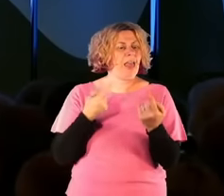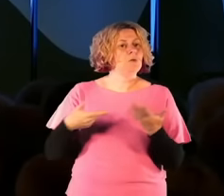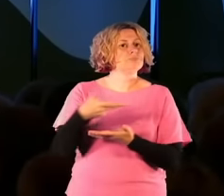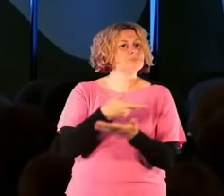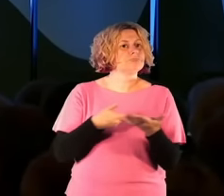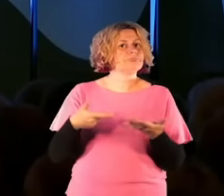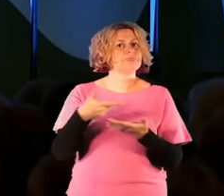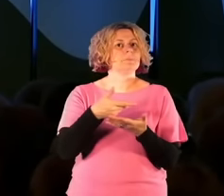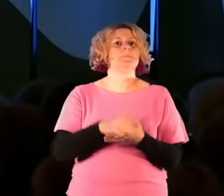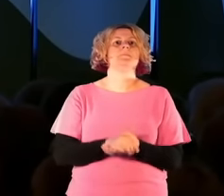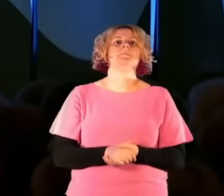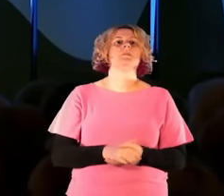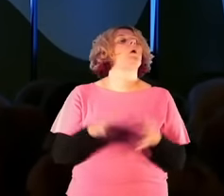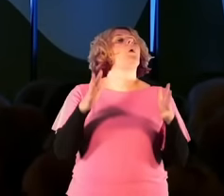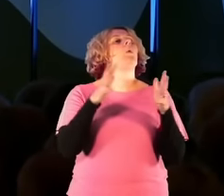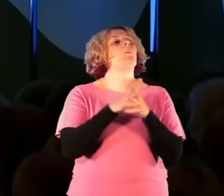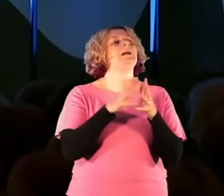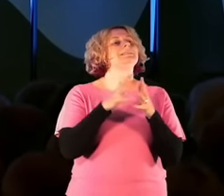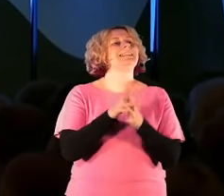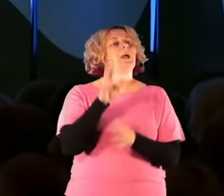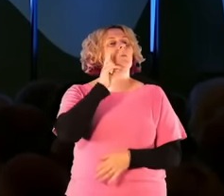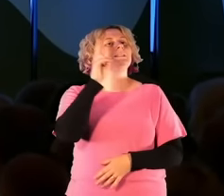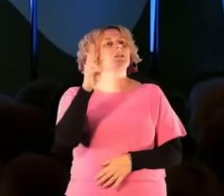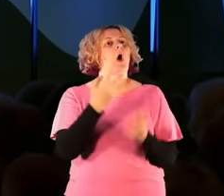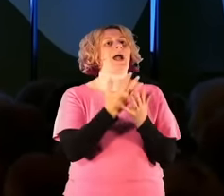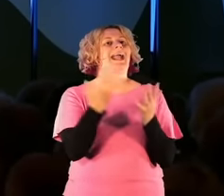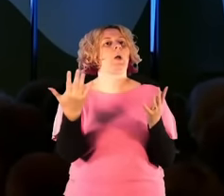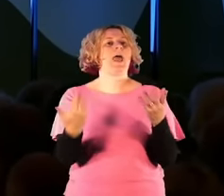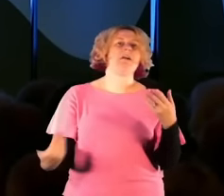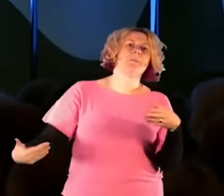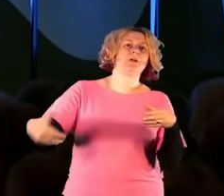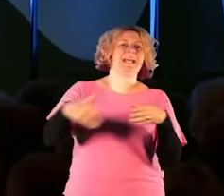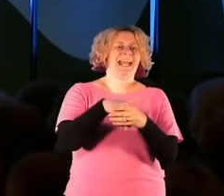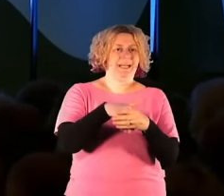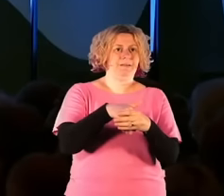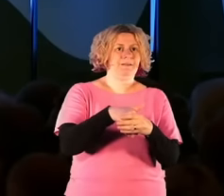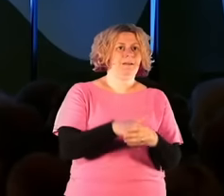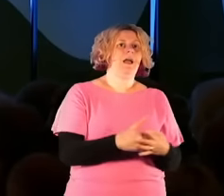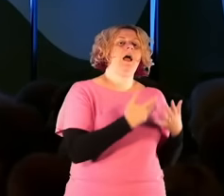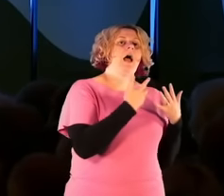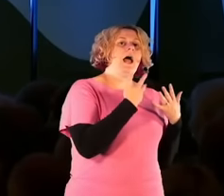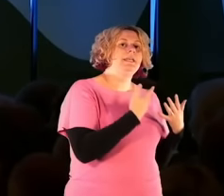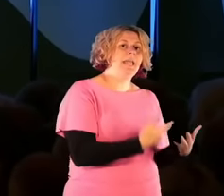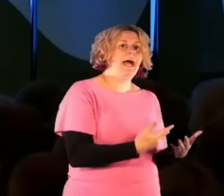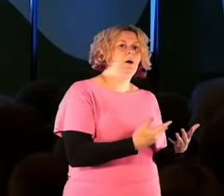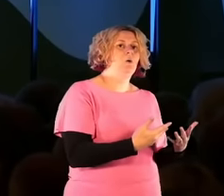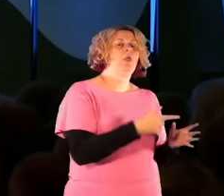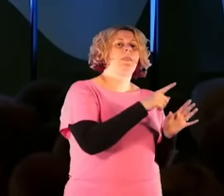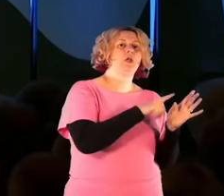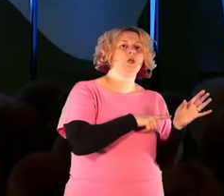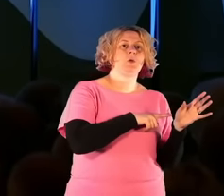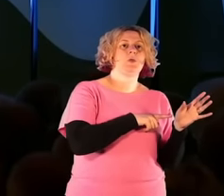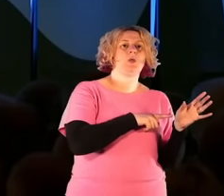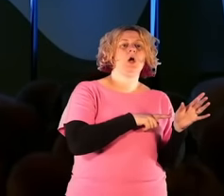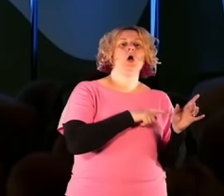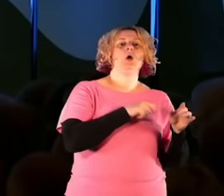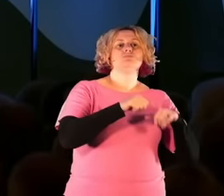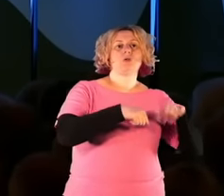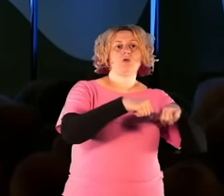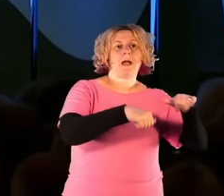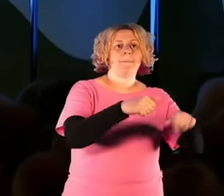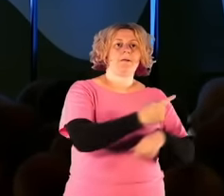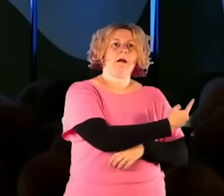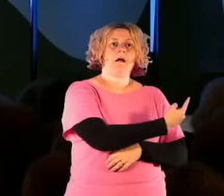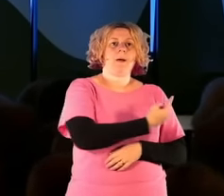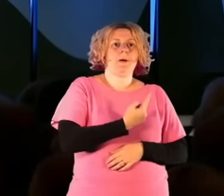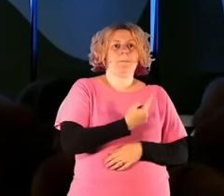we heard from Count Everyone In, what God was doing there. And we're going to hear what the Lord's been up to amongst our youth and kids. And I'm going to invite Phil